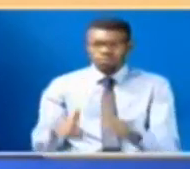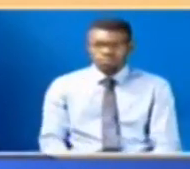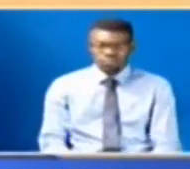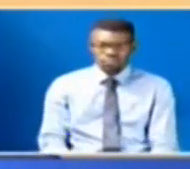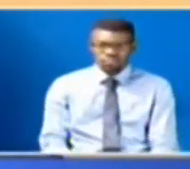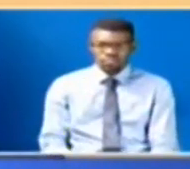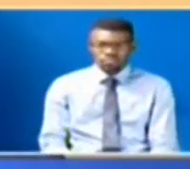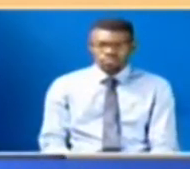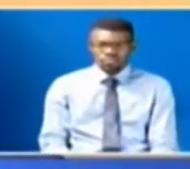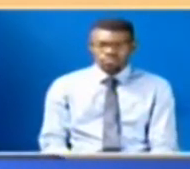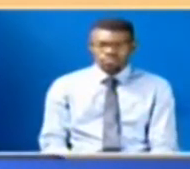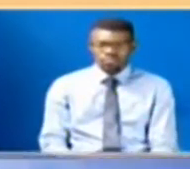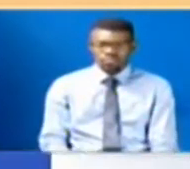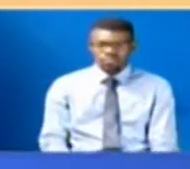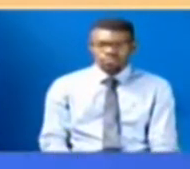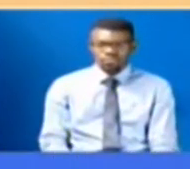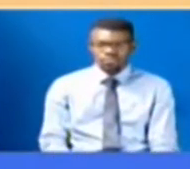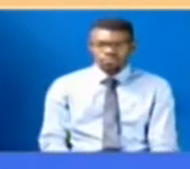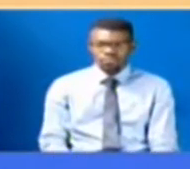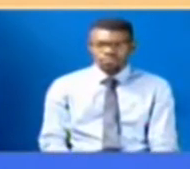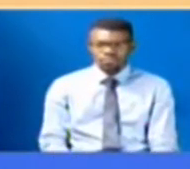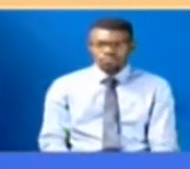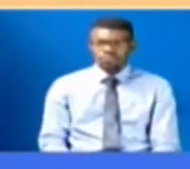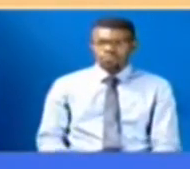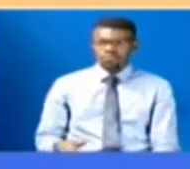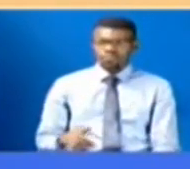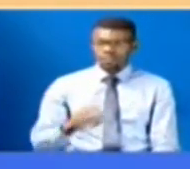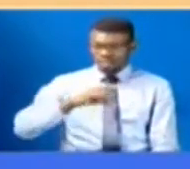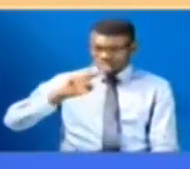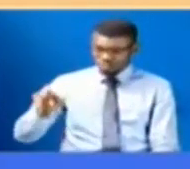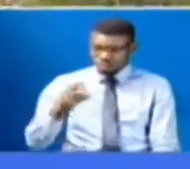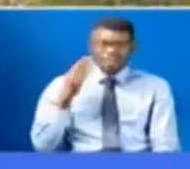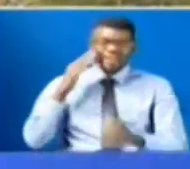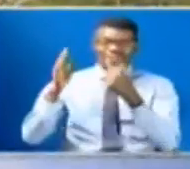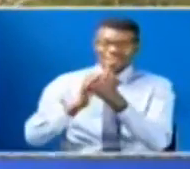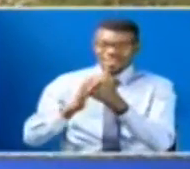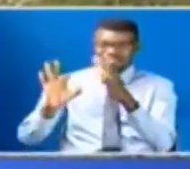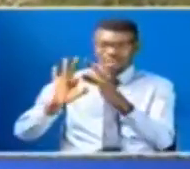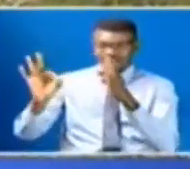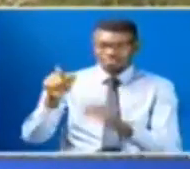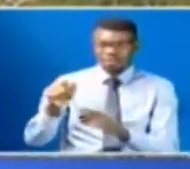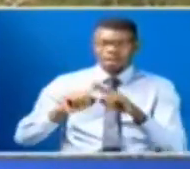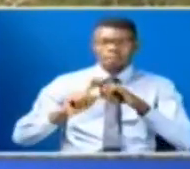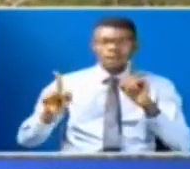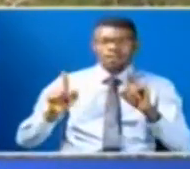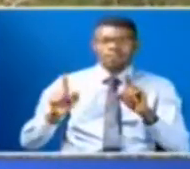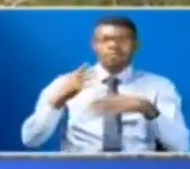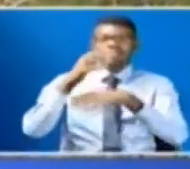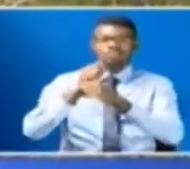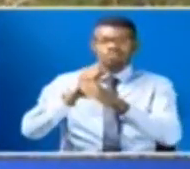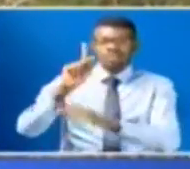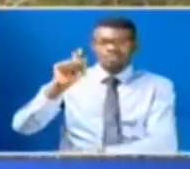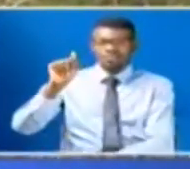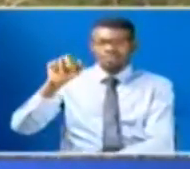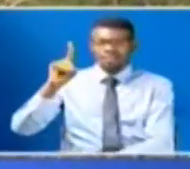holding, is sitting on 2,900 acres. But the Kandara Residents Association's